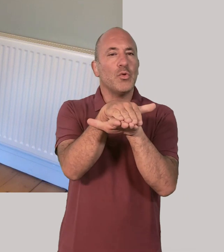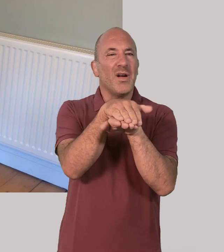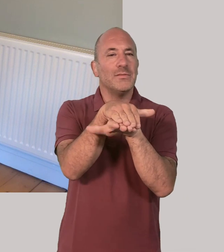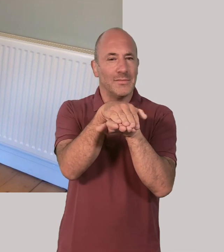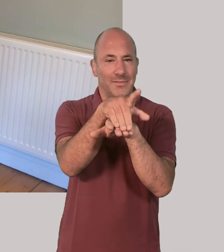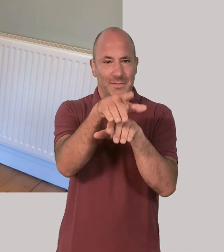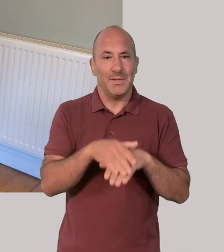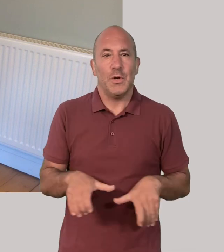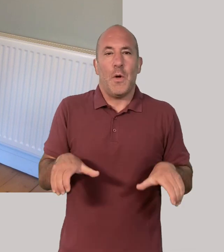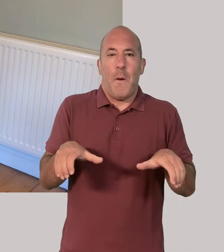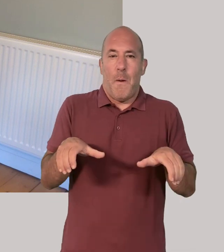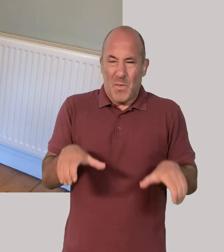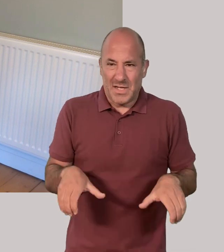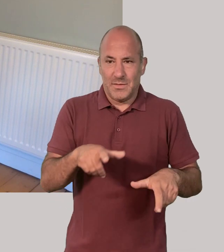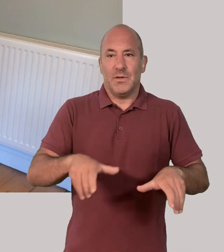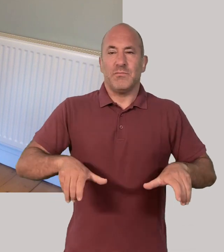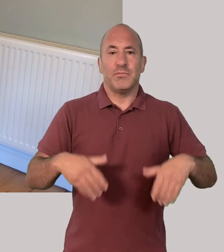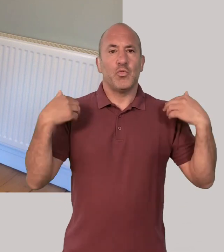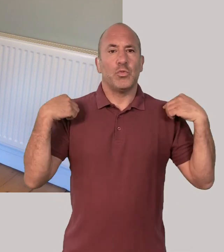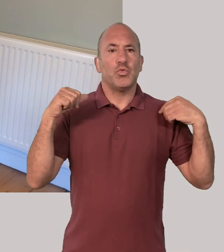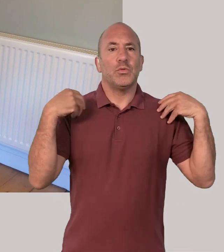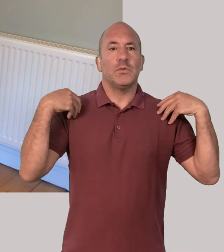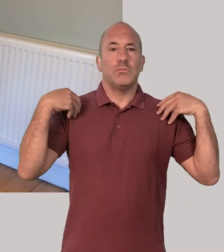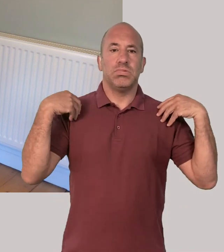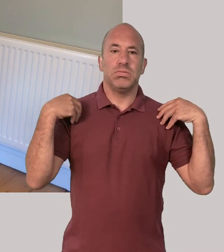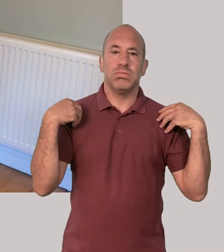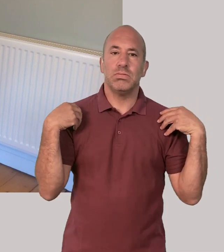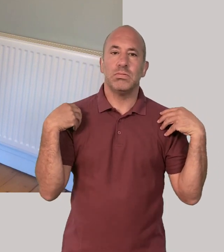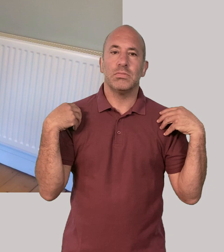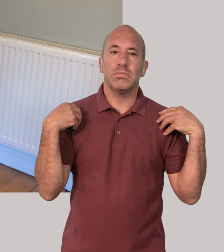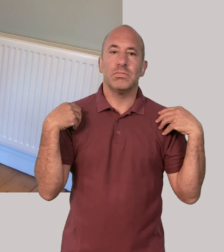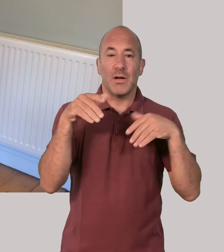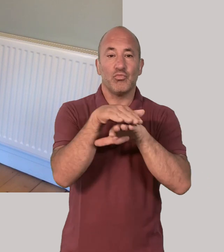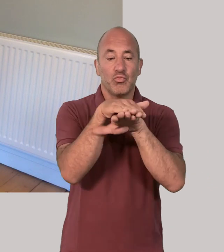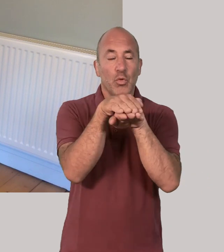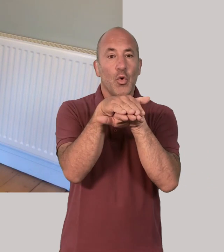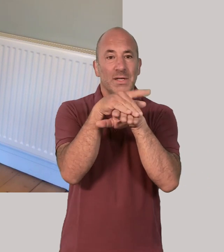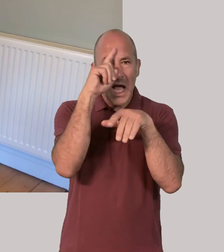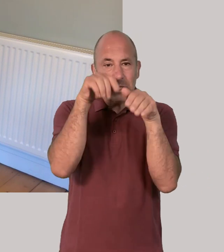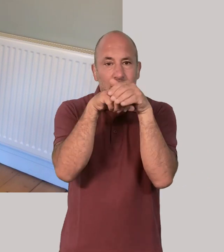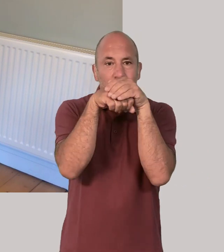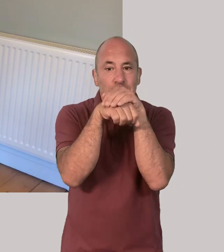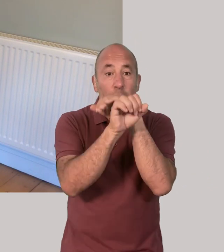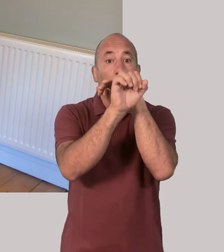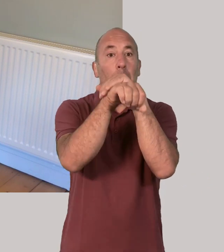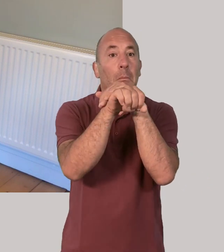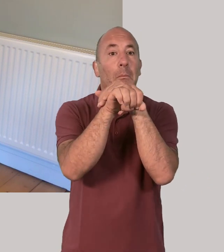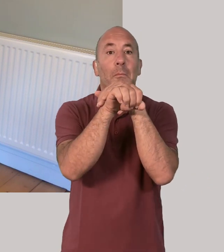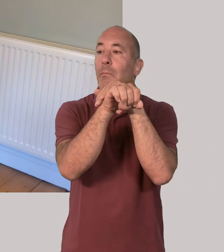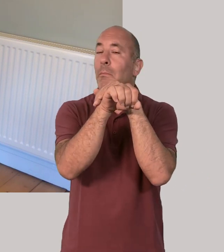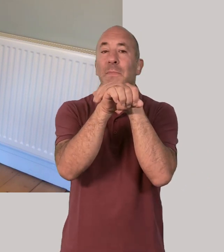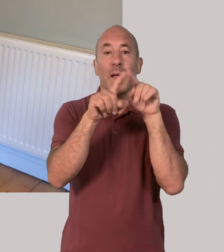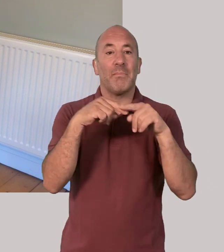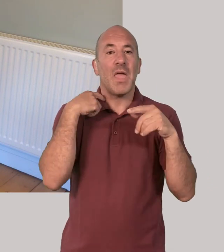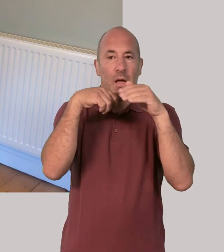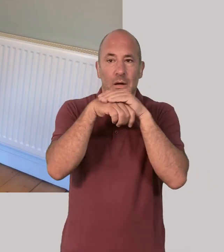that when you press down, if you relax your shoulders at the same time, your tortoise head